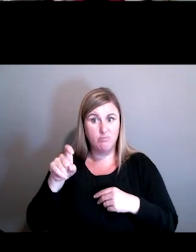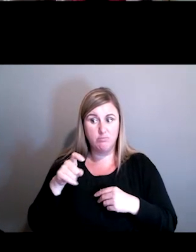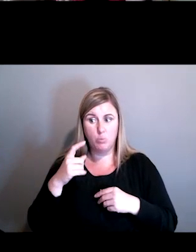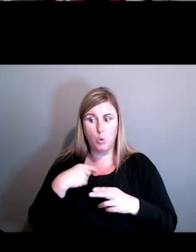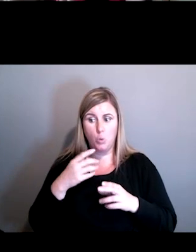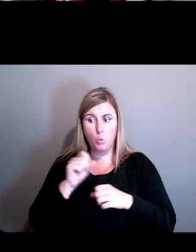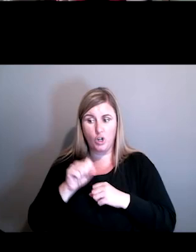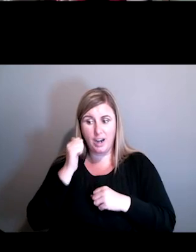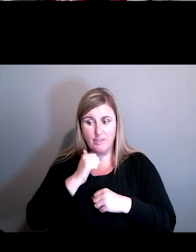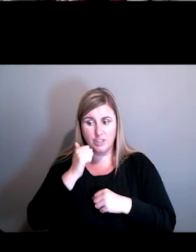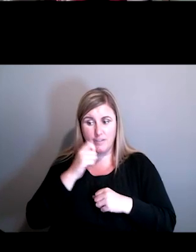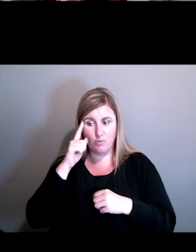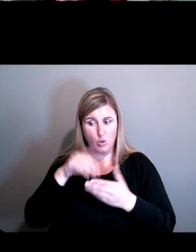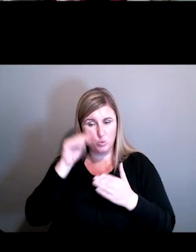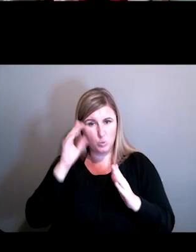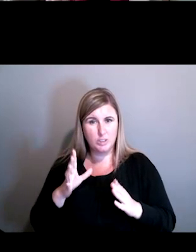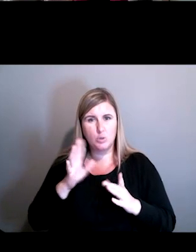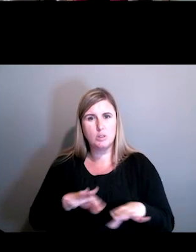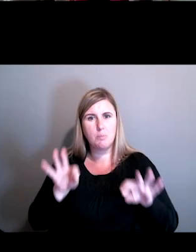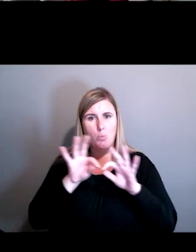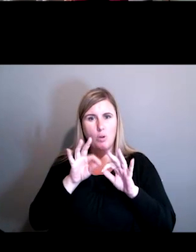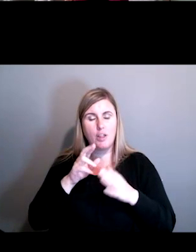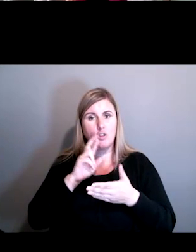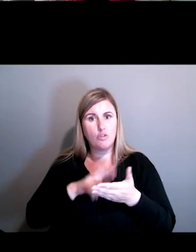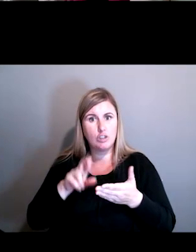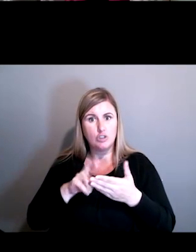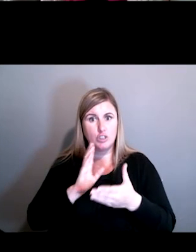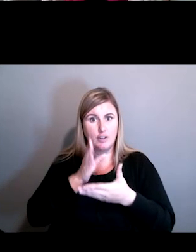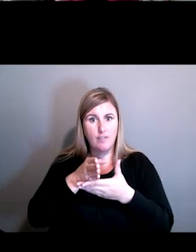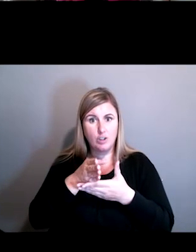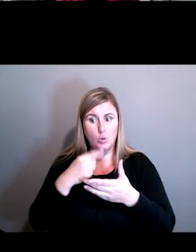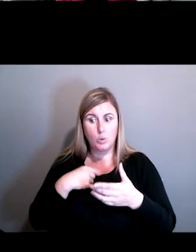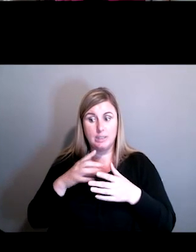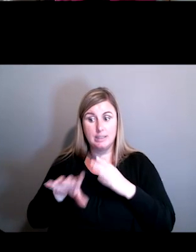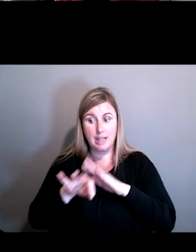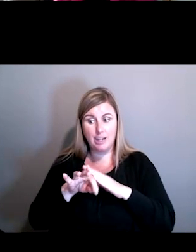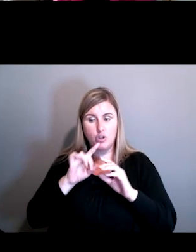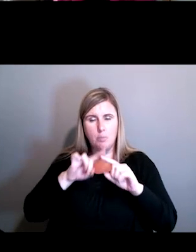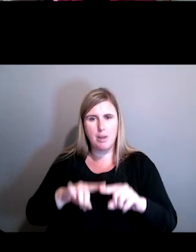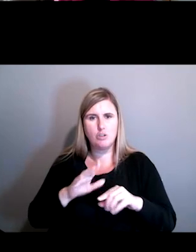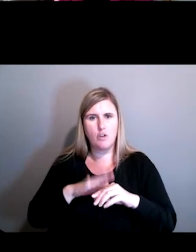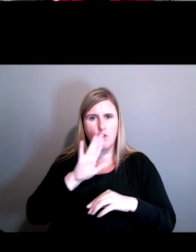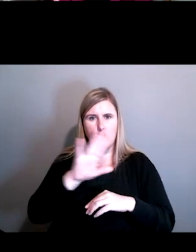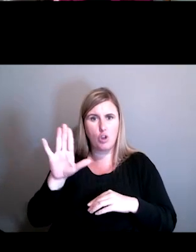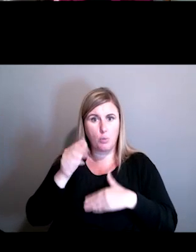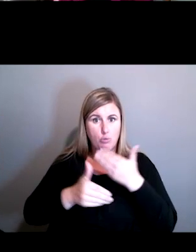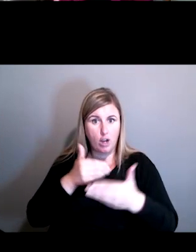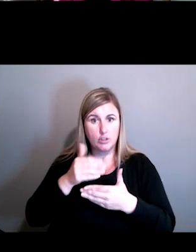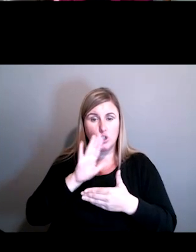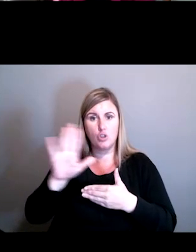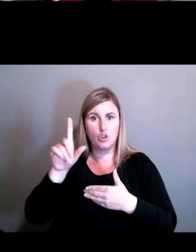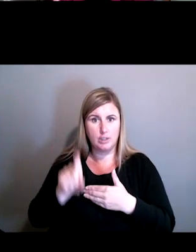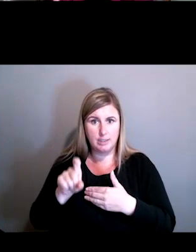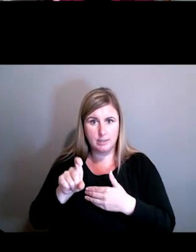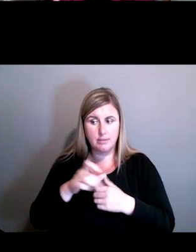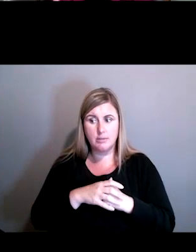important that the research interventions that we select are based off of their progress and their needs. So that is why we must take frequent data